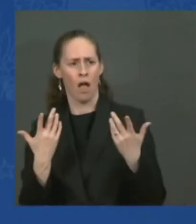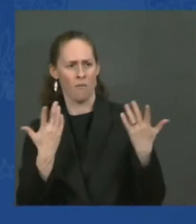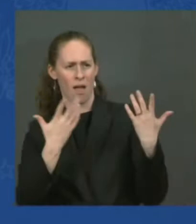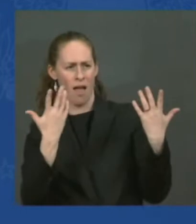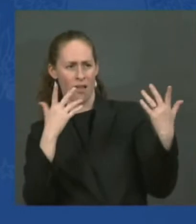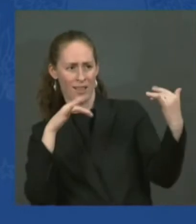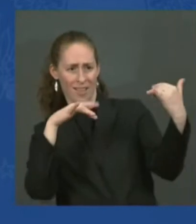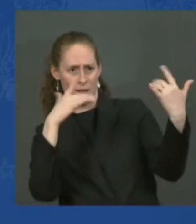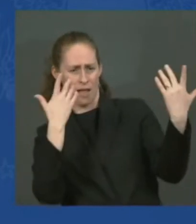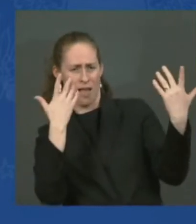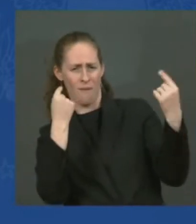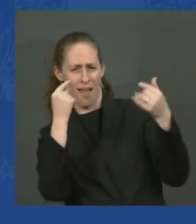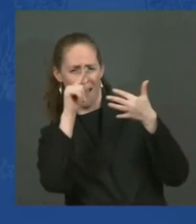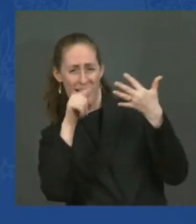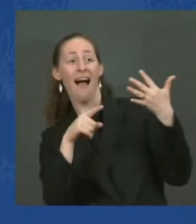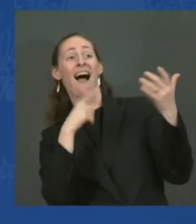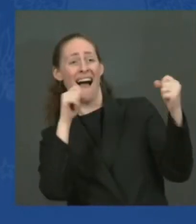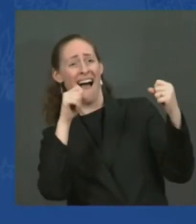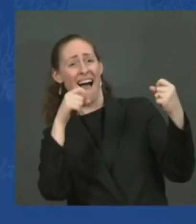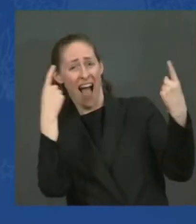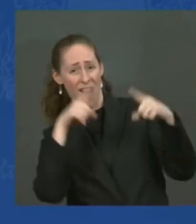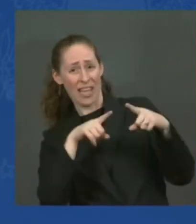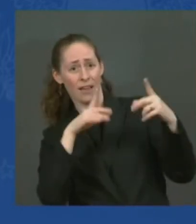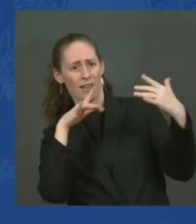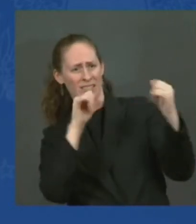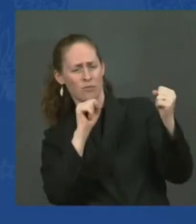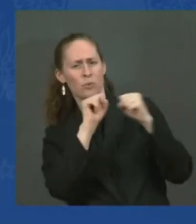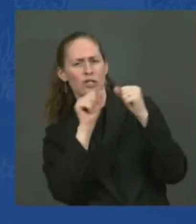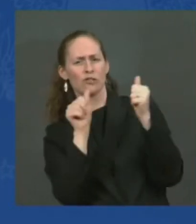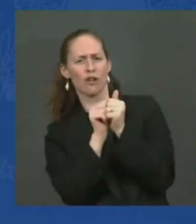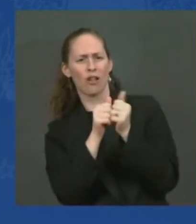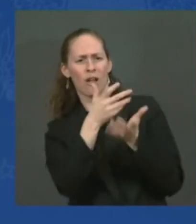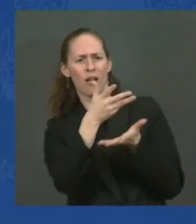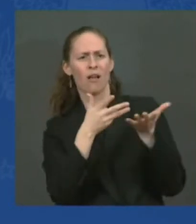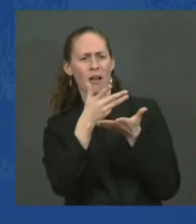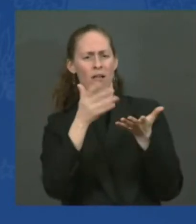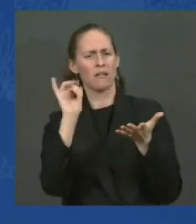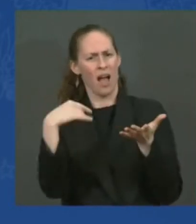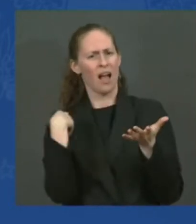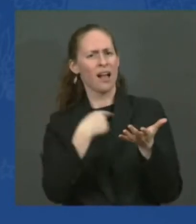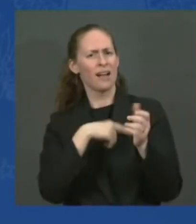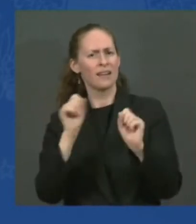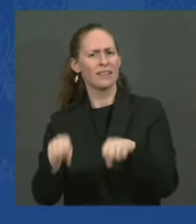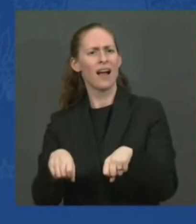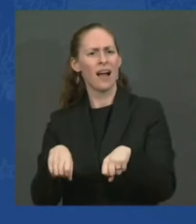the interests of the American people should be rewarded, not attacked.